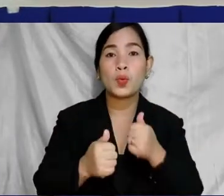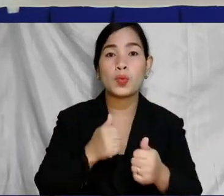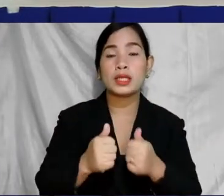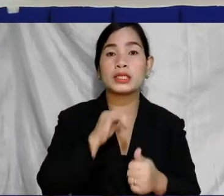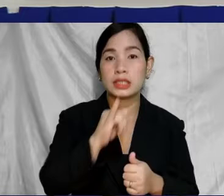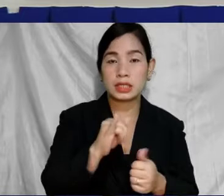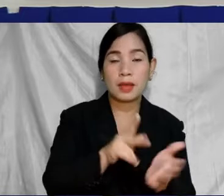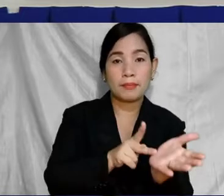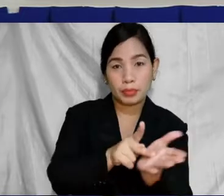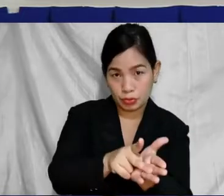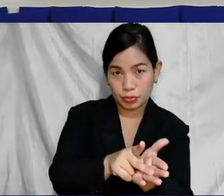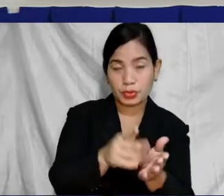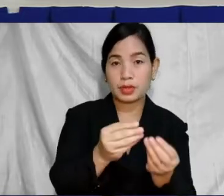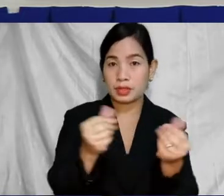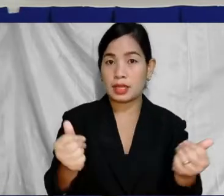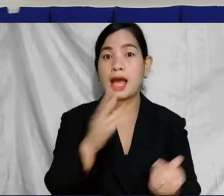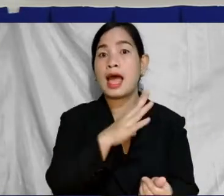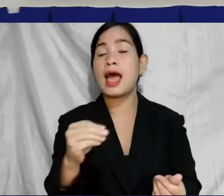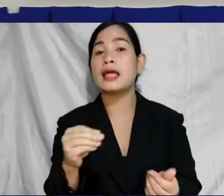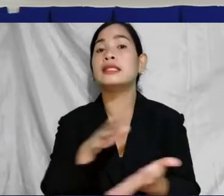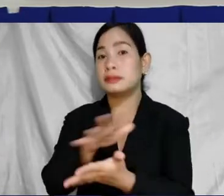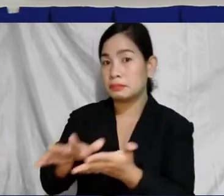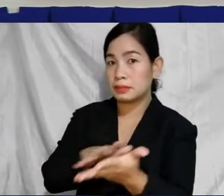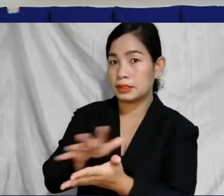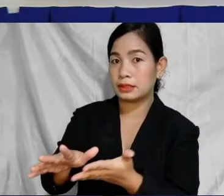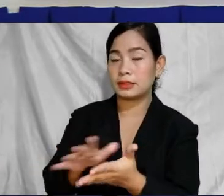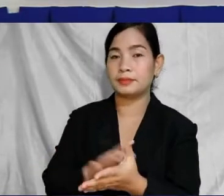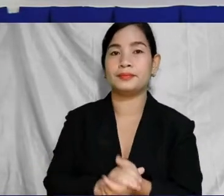of a pure substance and which are mixtures?